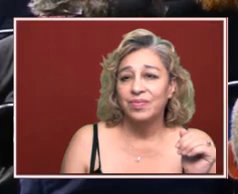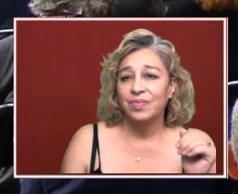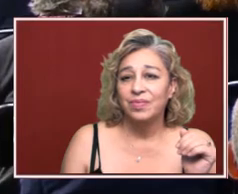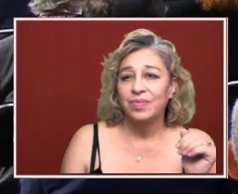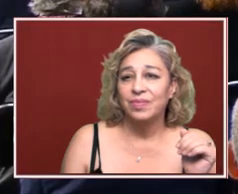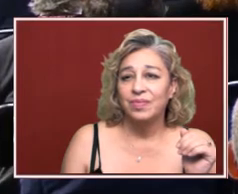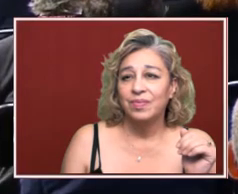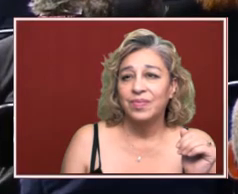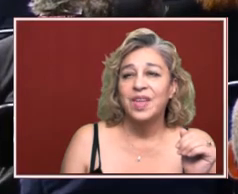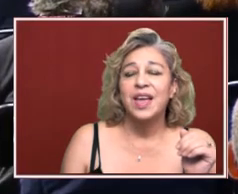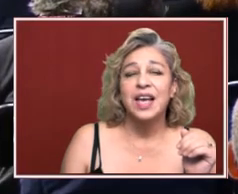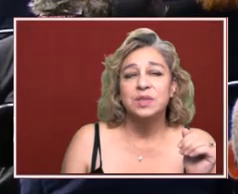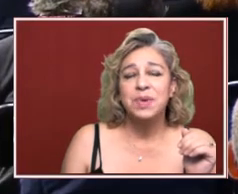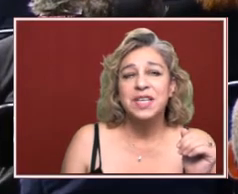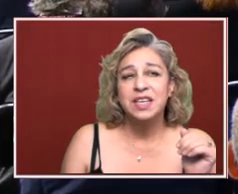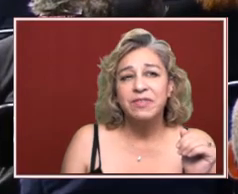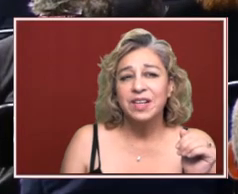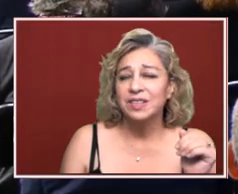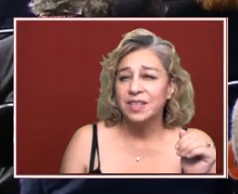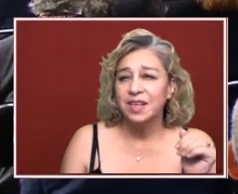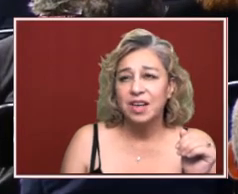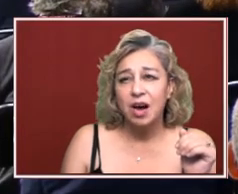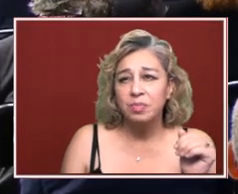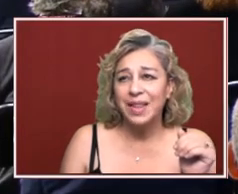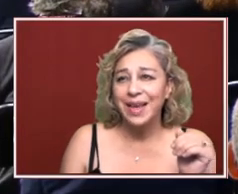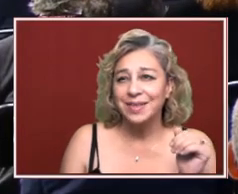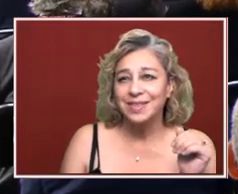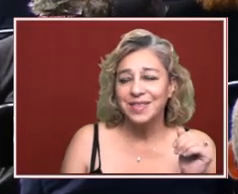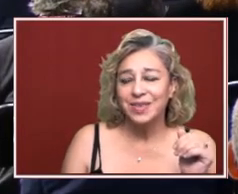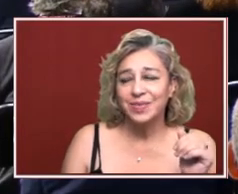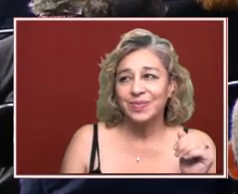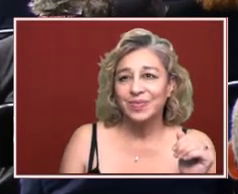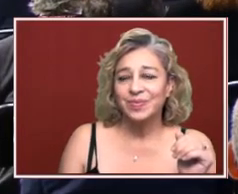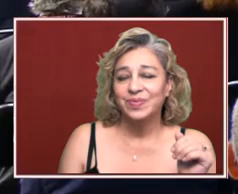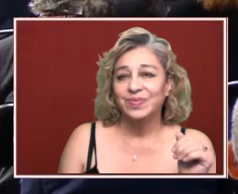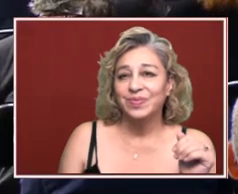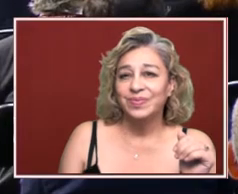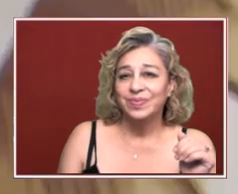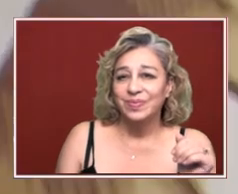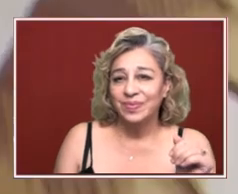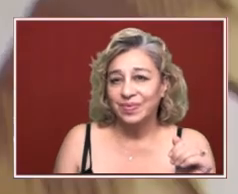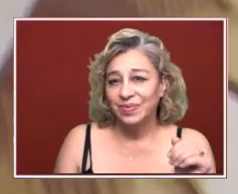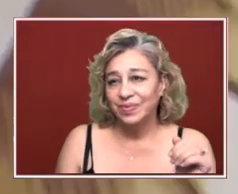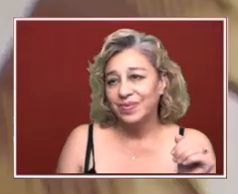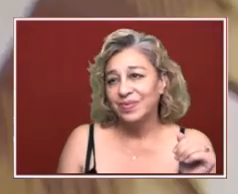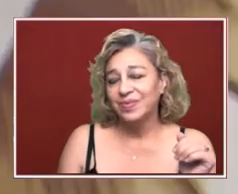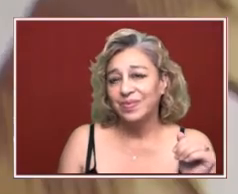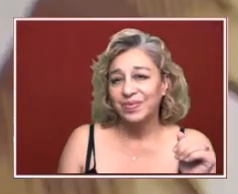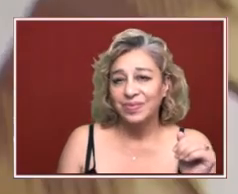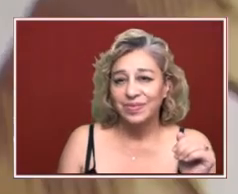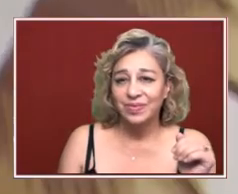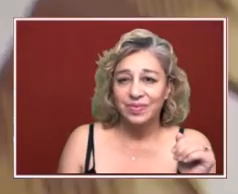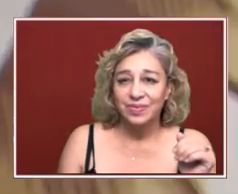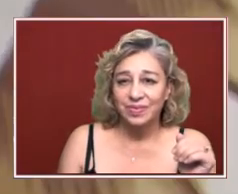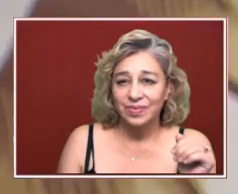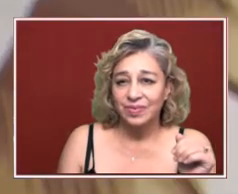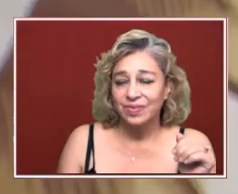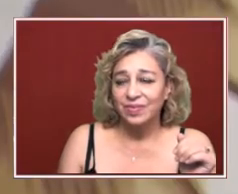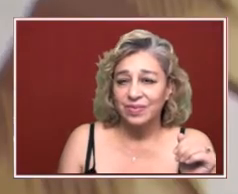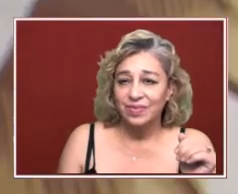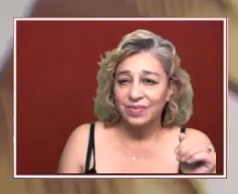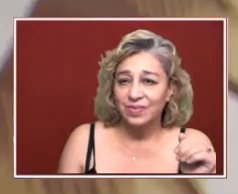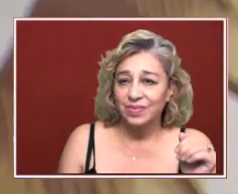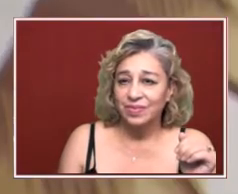difícil, compleja. Has been difficult and complex. Y hemos tenido